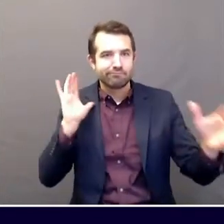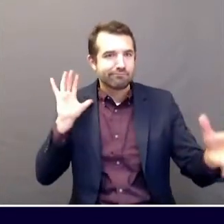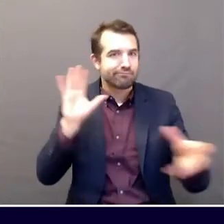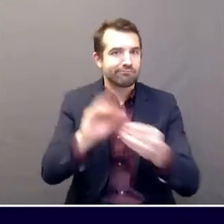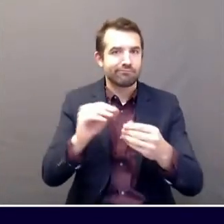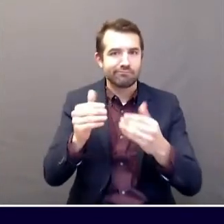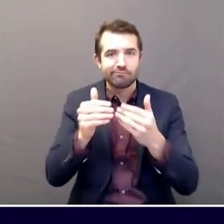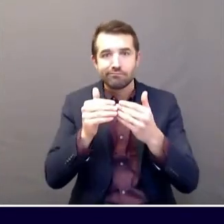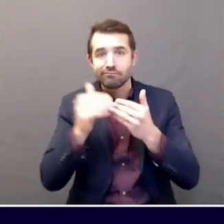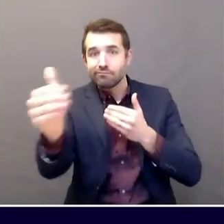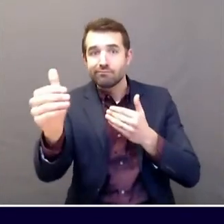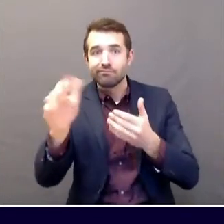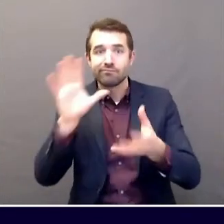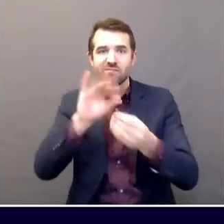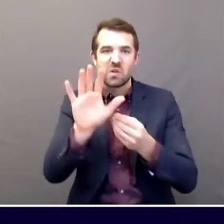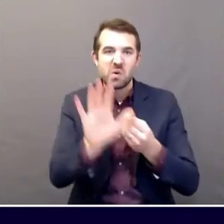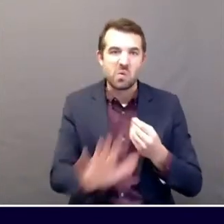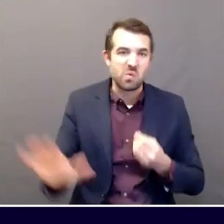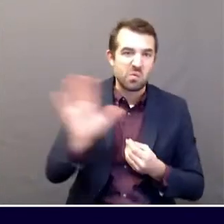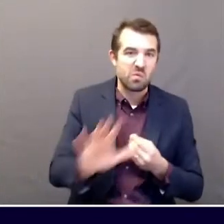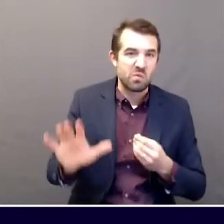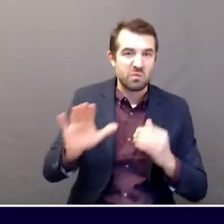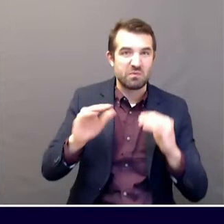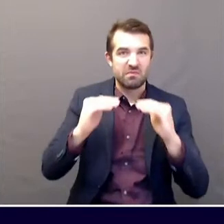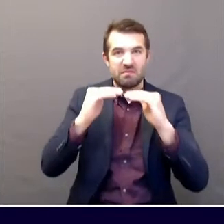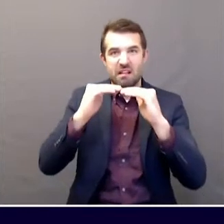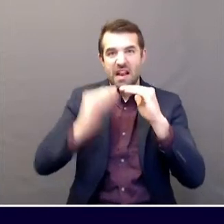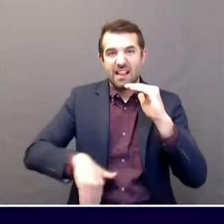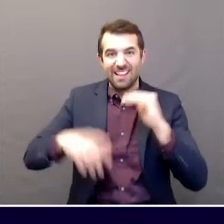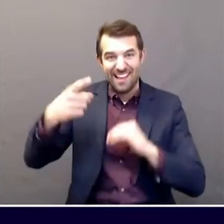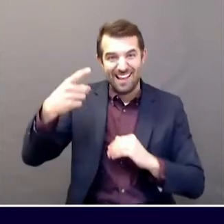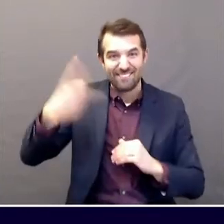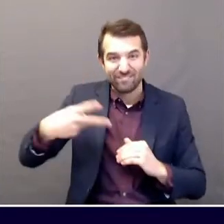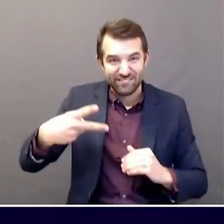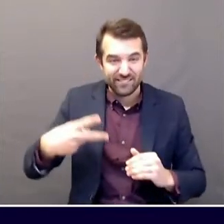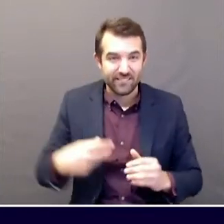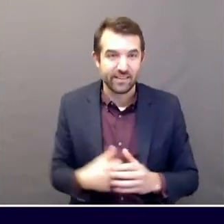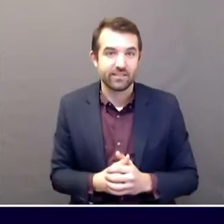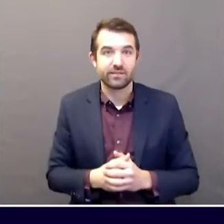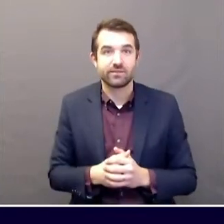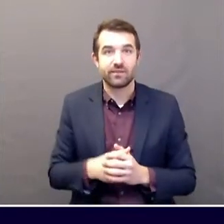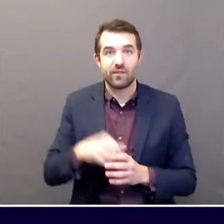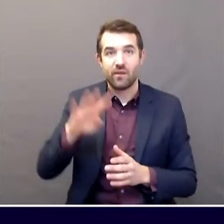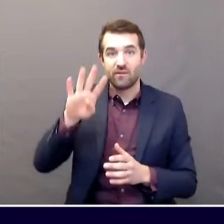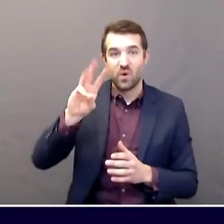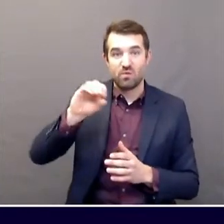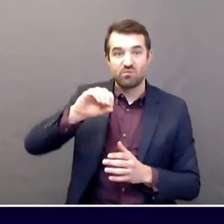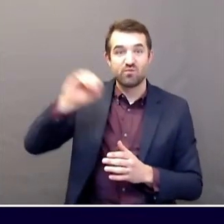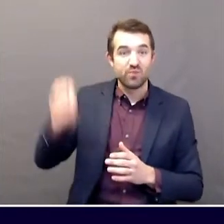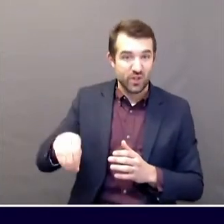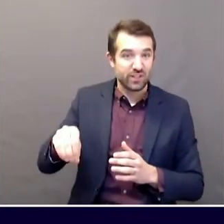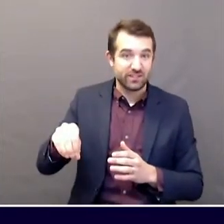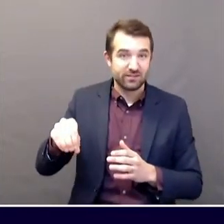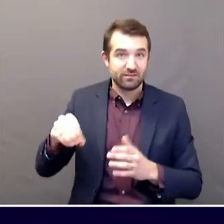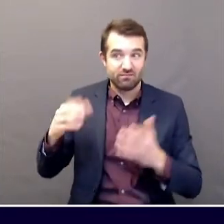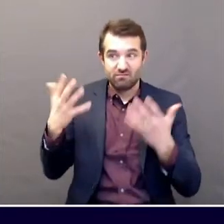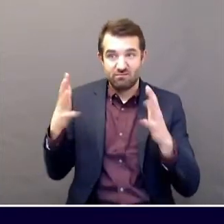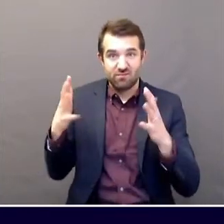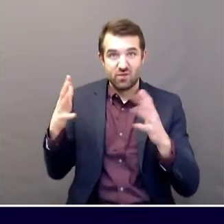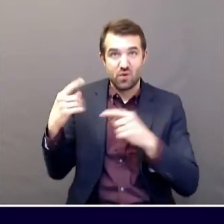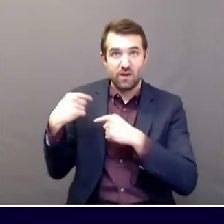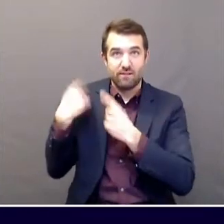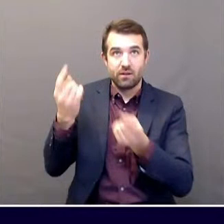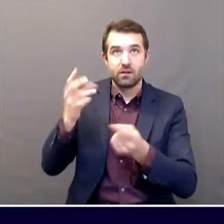vaccine to vaccinate less than half, only 46% of those Maine people over the age of